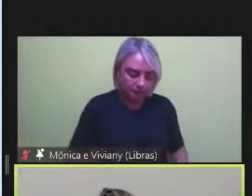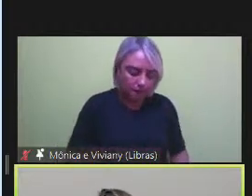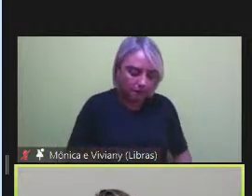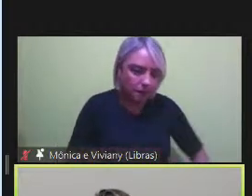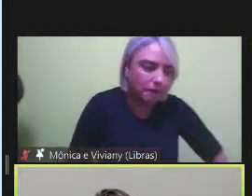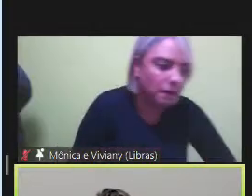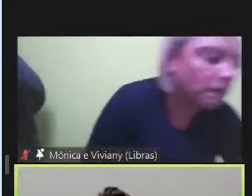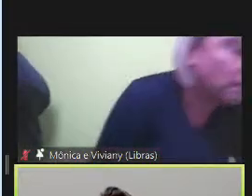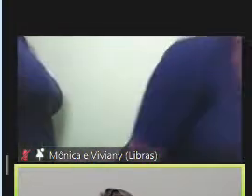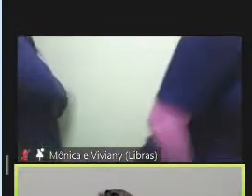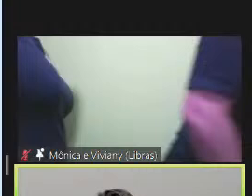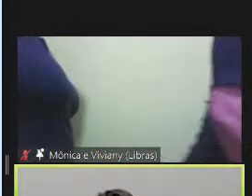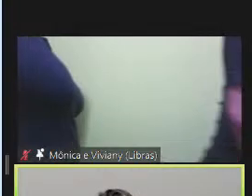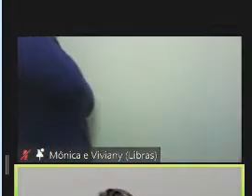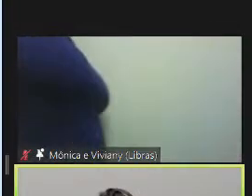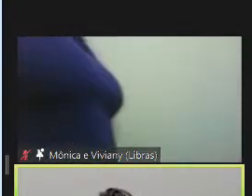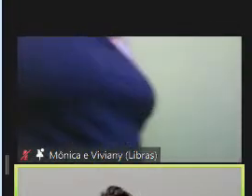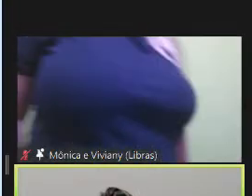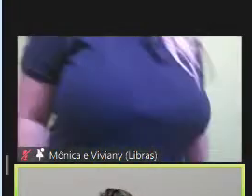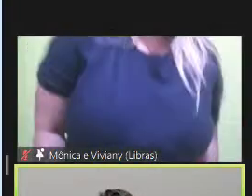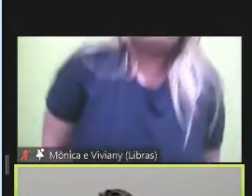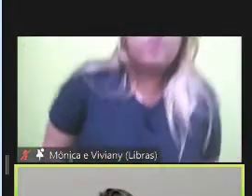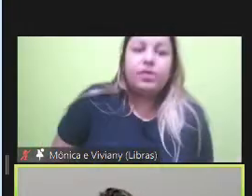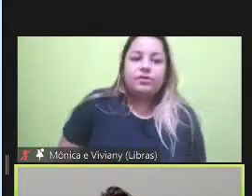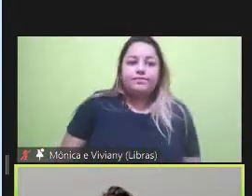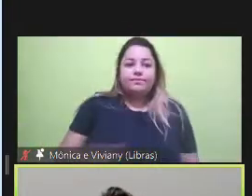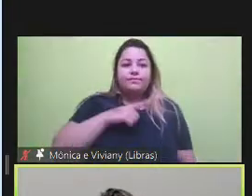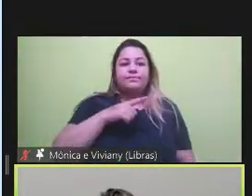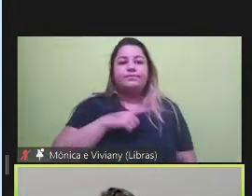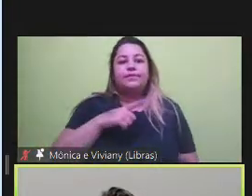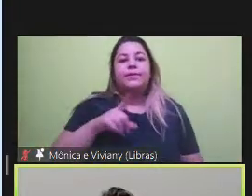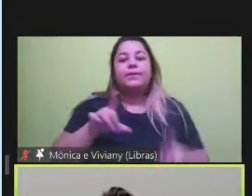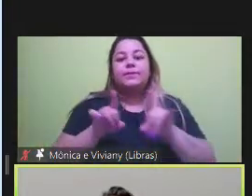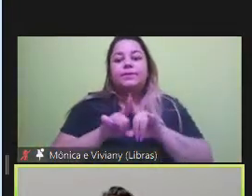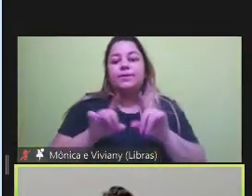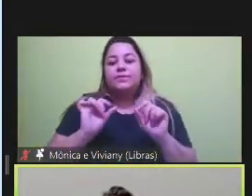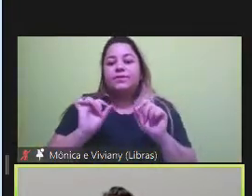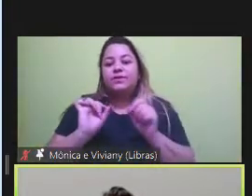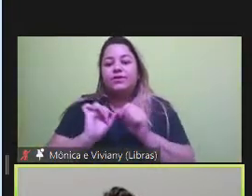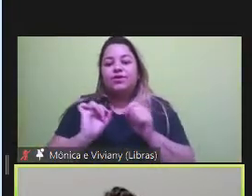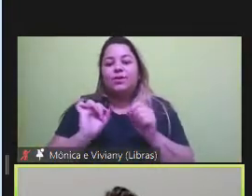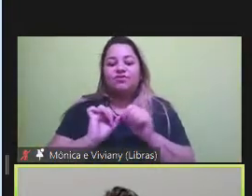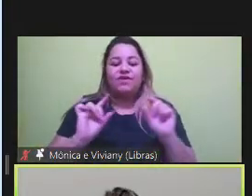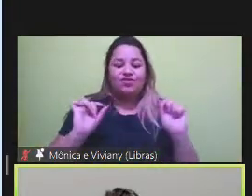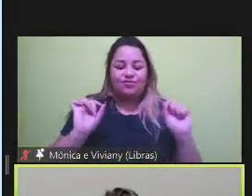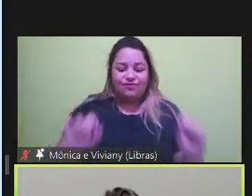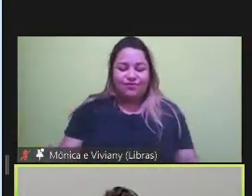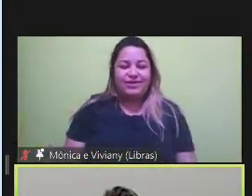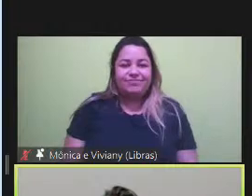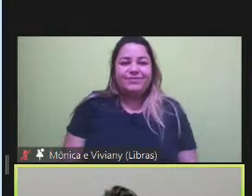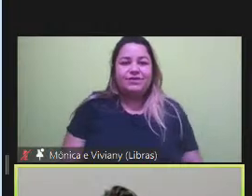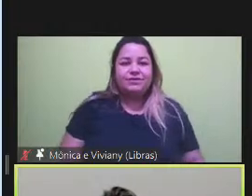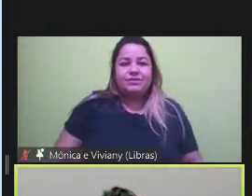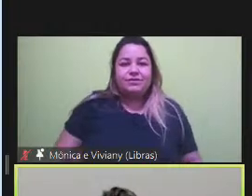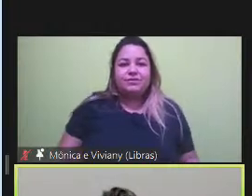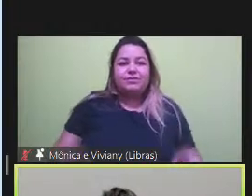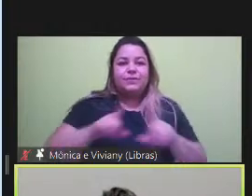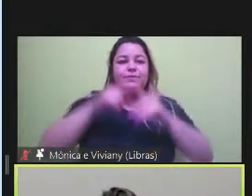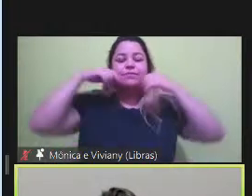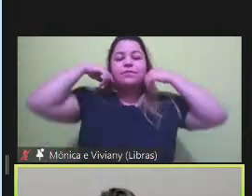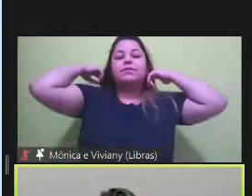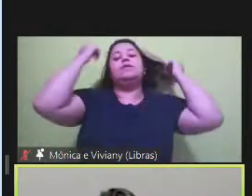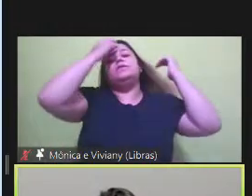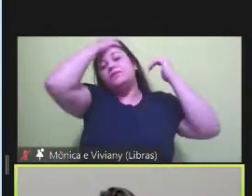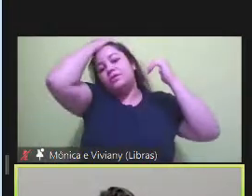the programs about that approach P9. It's not easy. You need to kind of like a team that is working on it.